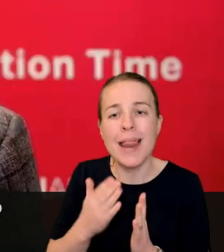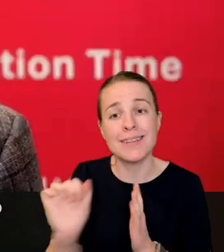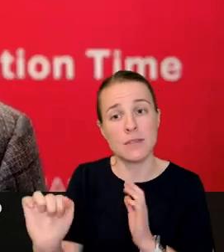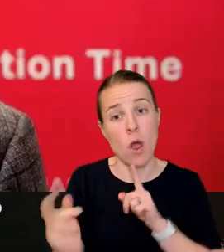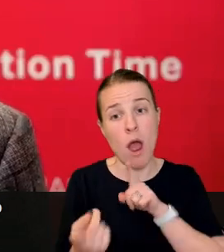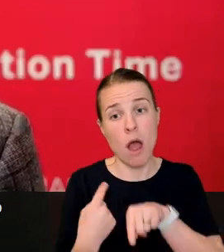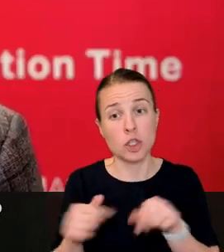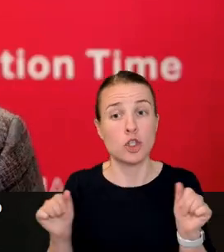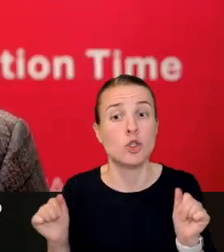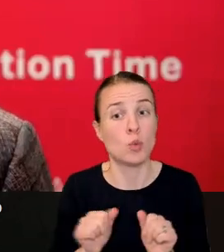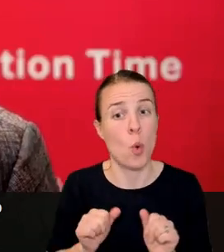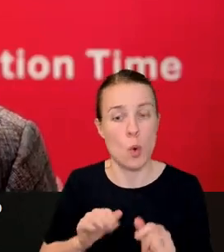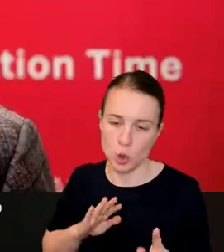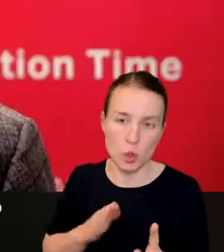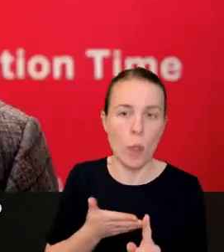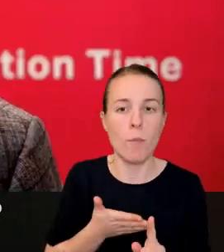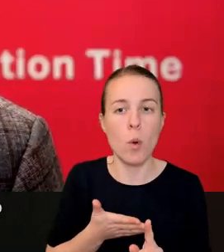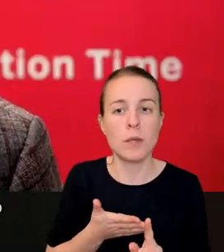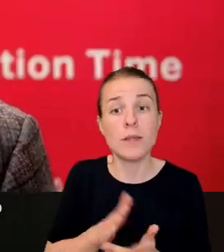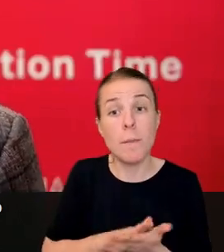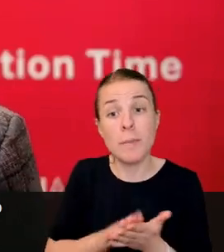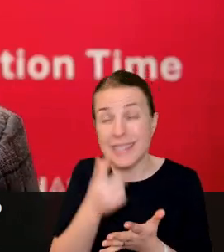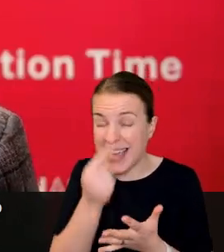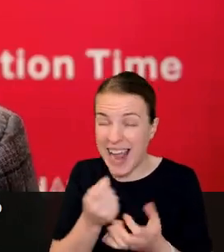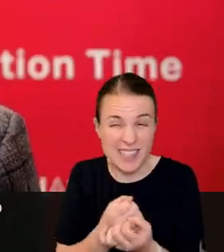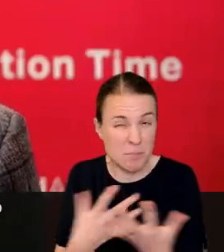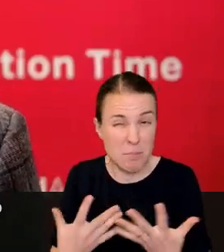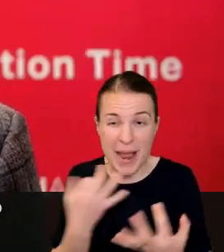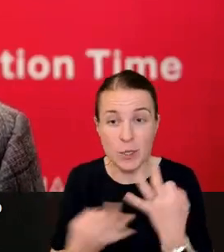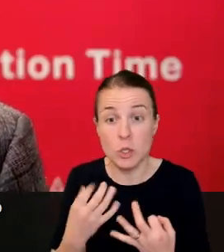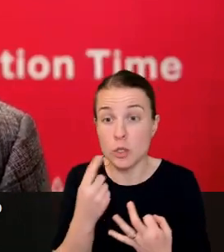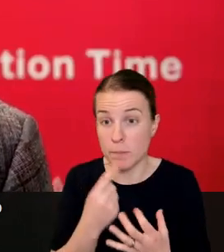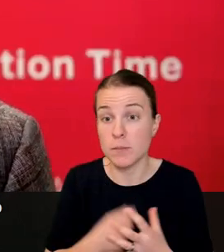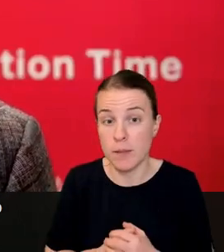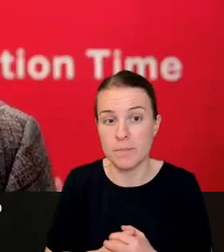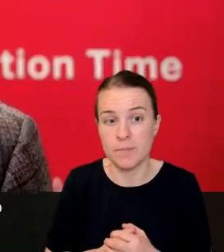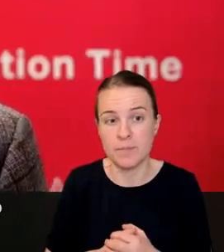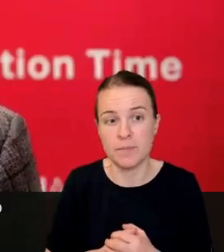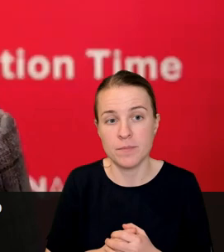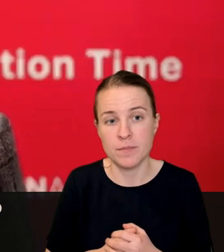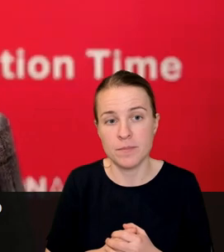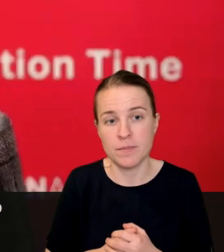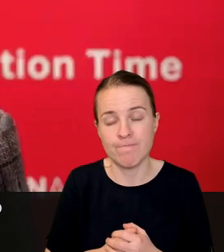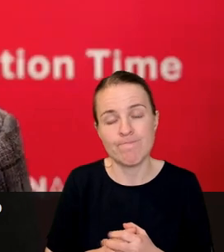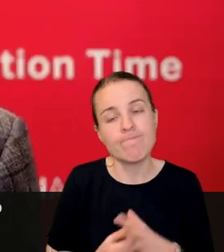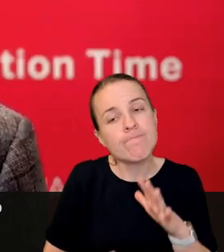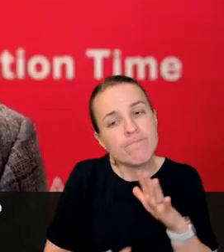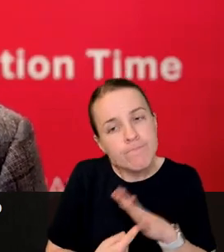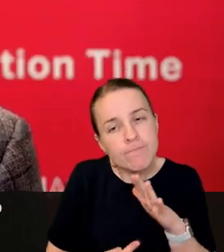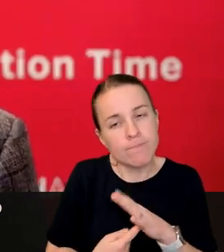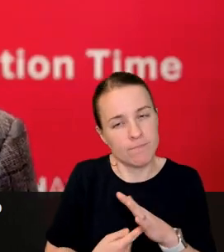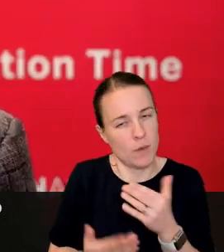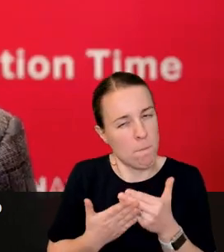fit in as many questions as we can. Most importantly, you can,